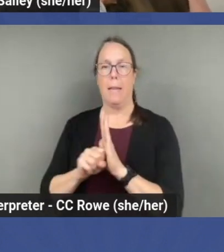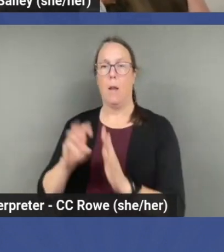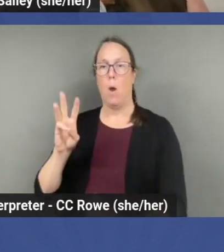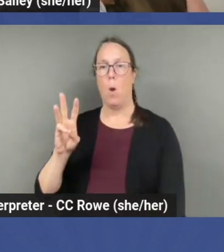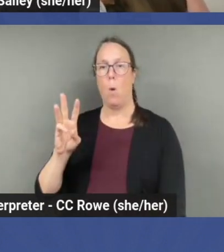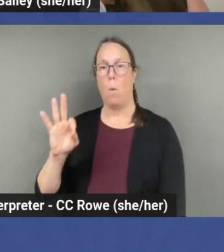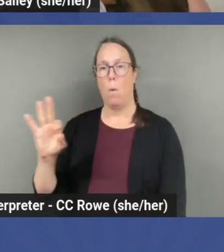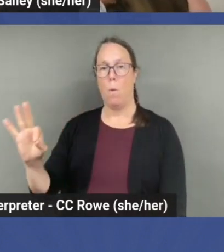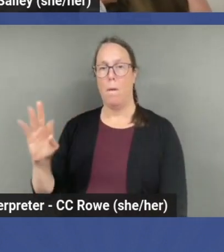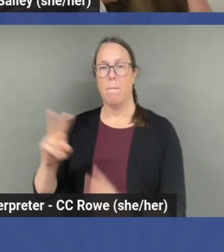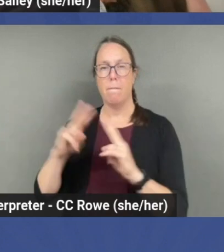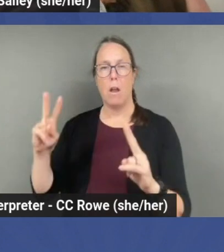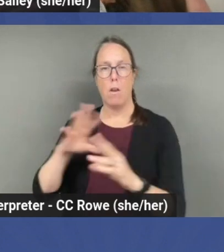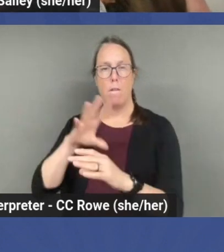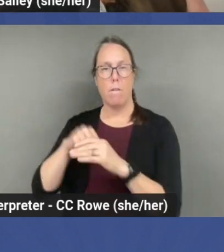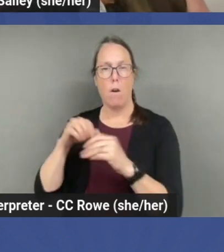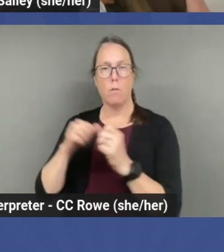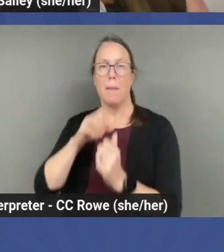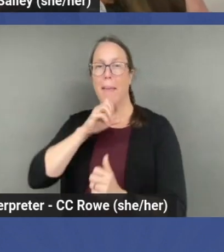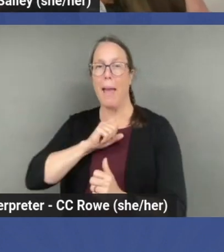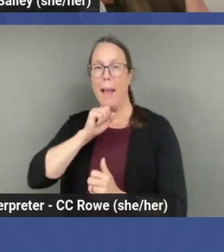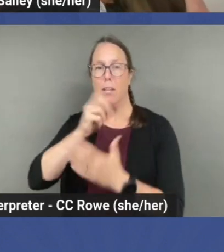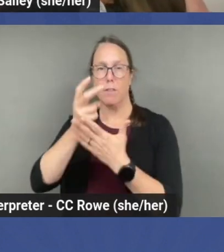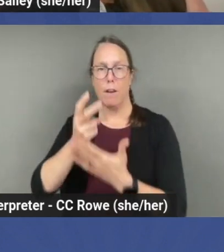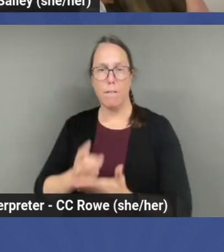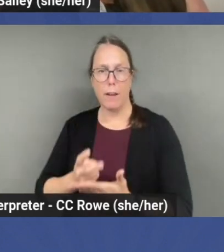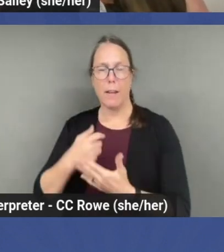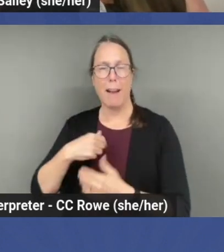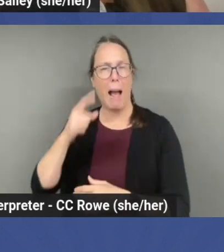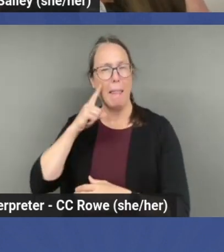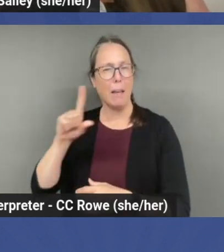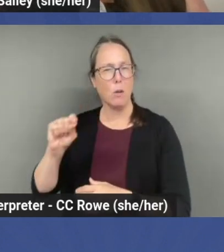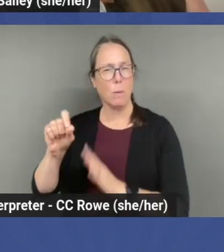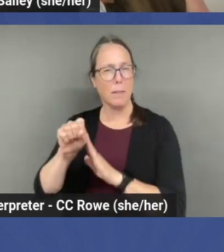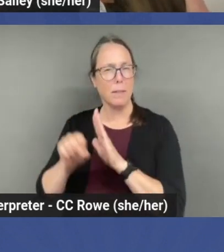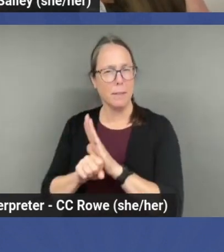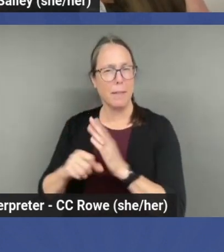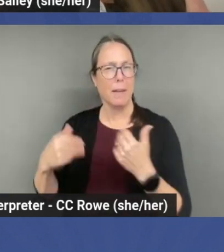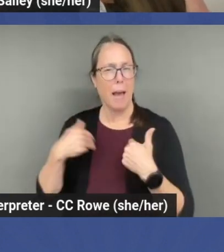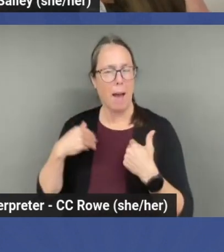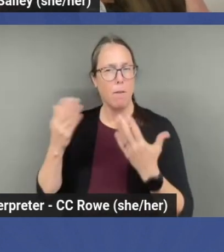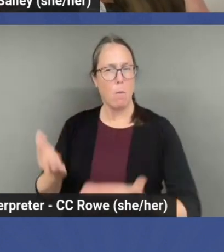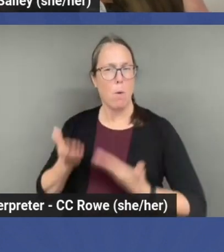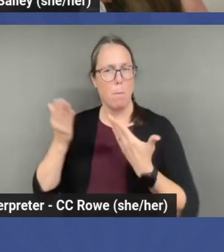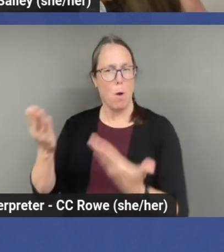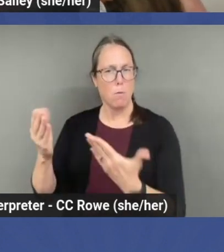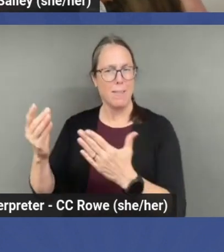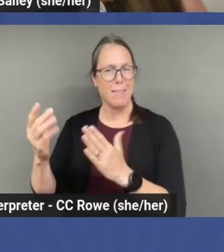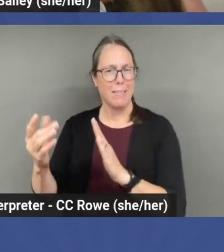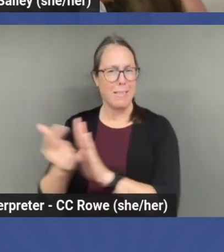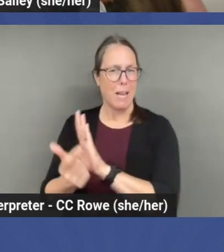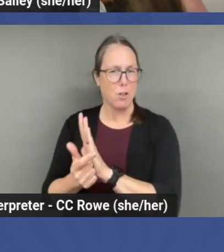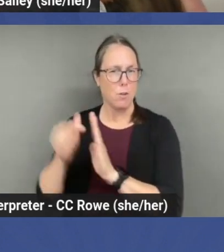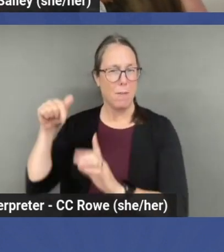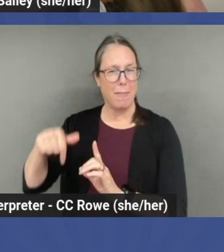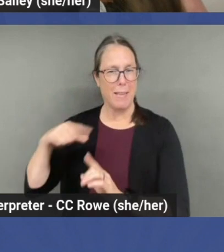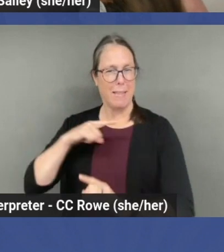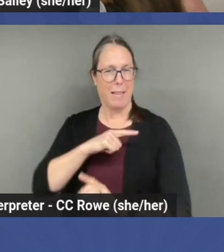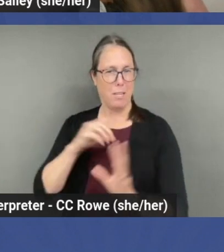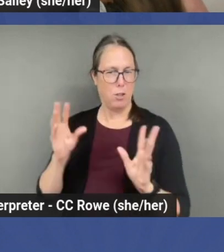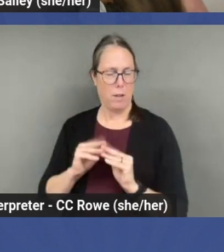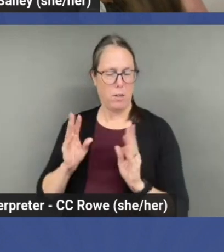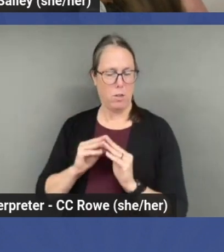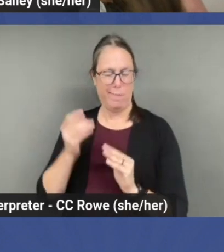age verification stuff. I think there was 20 states with proposed statutes this legislative session this